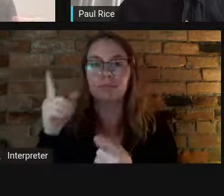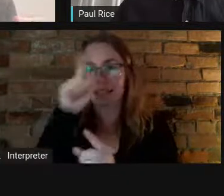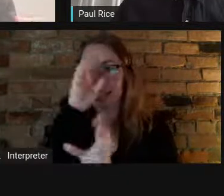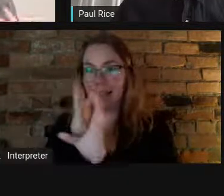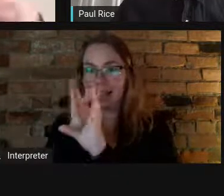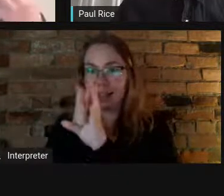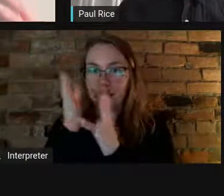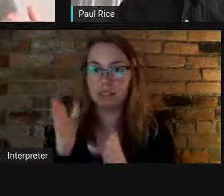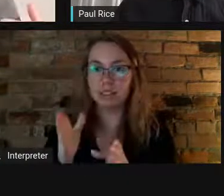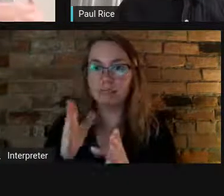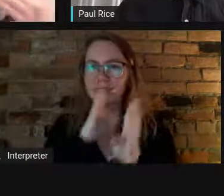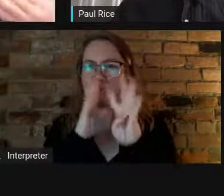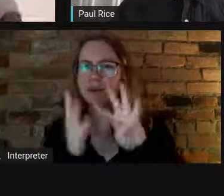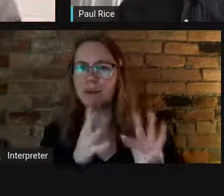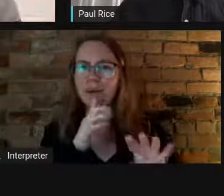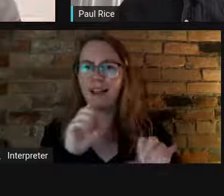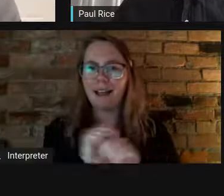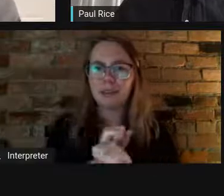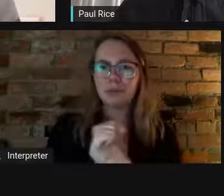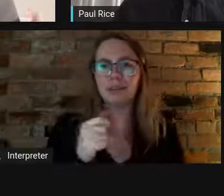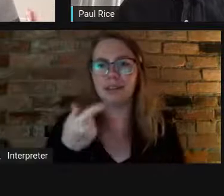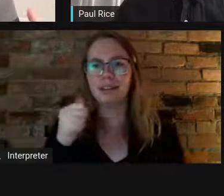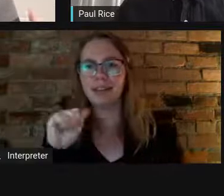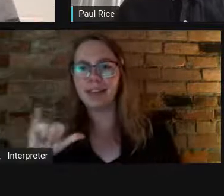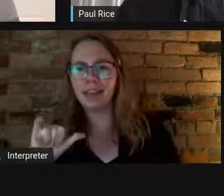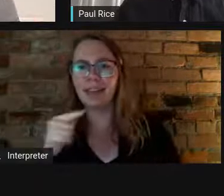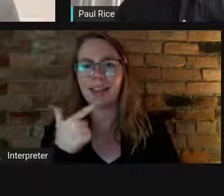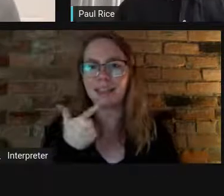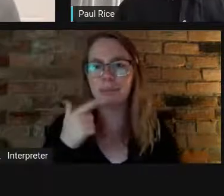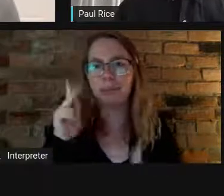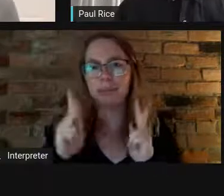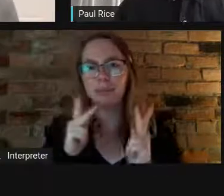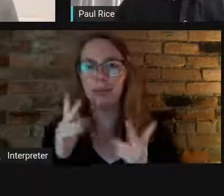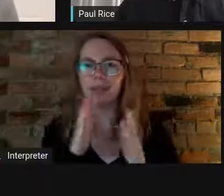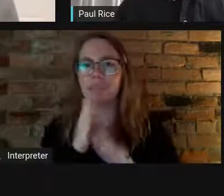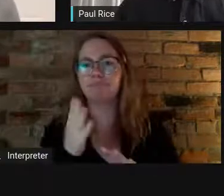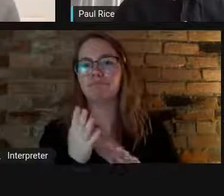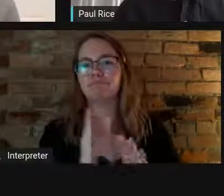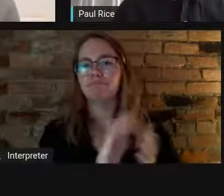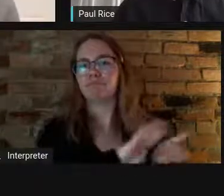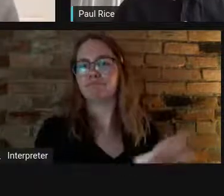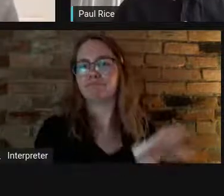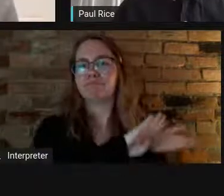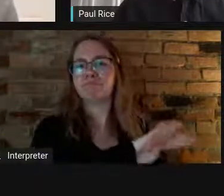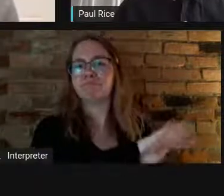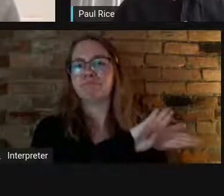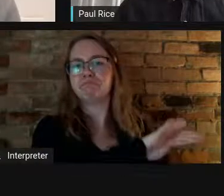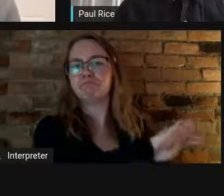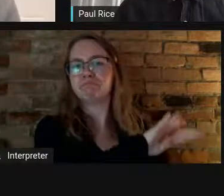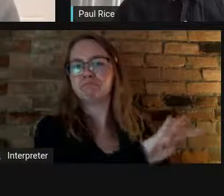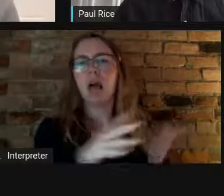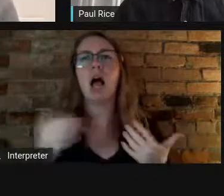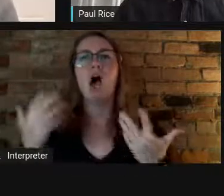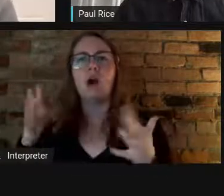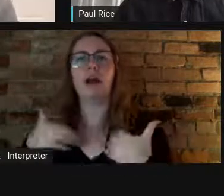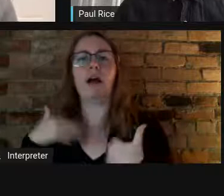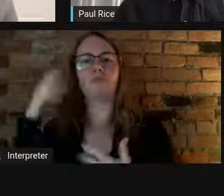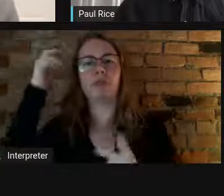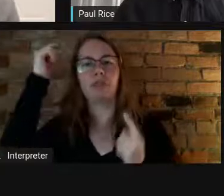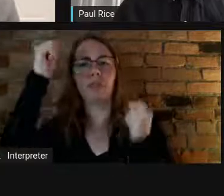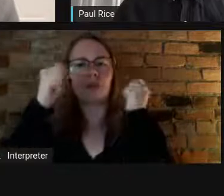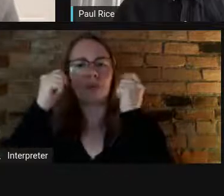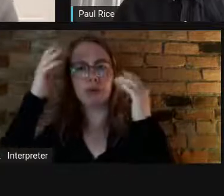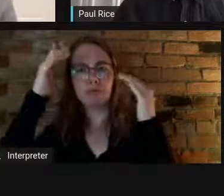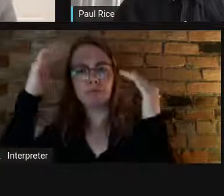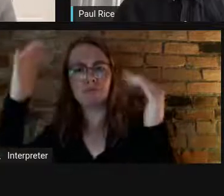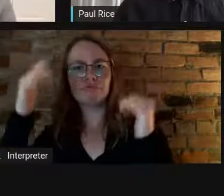real gay and lesbian people. They sort of had these theories and they would be relying on their own quote expertise to make